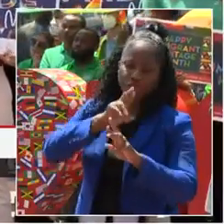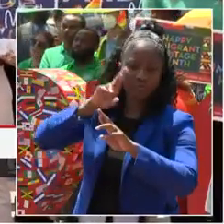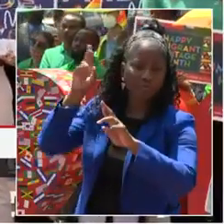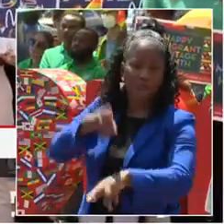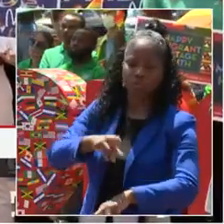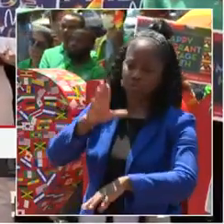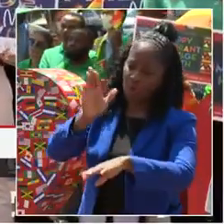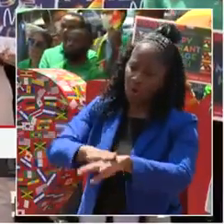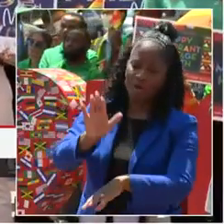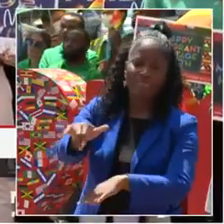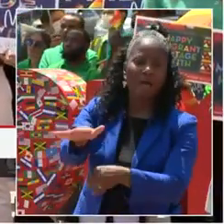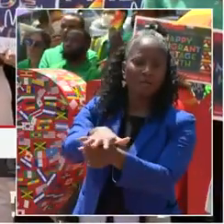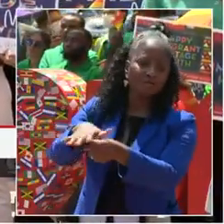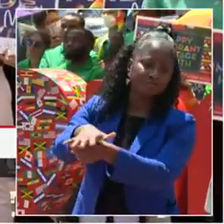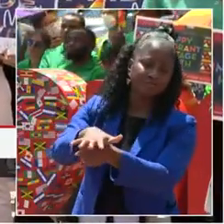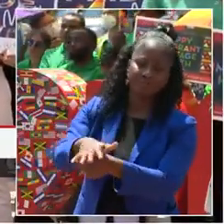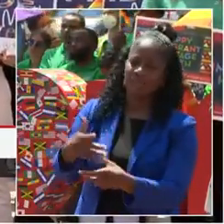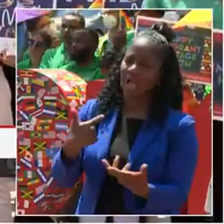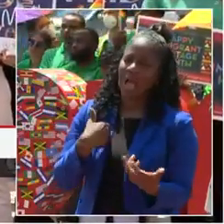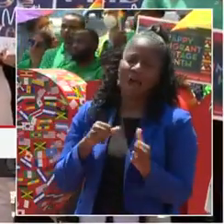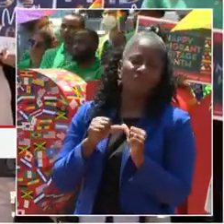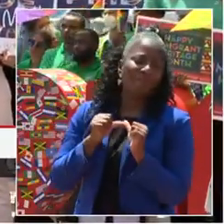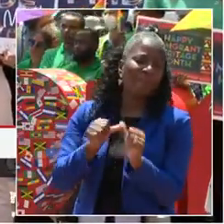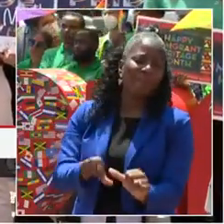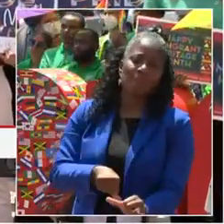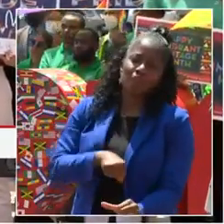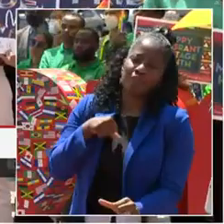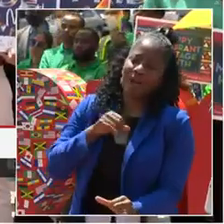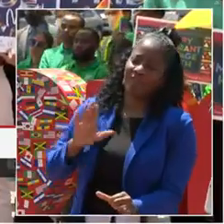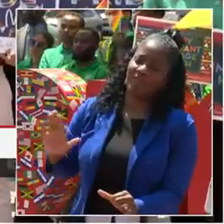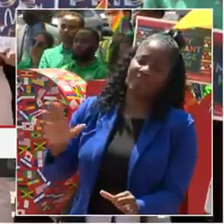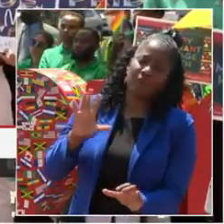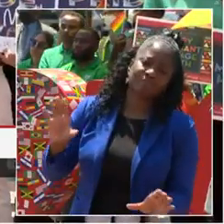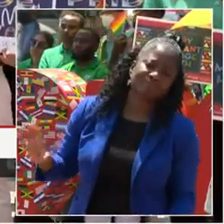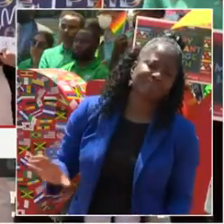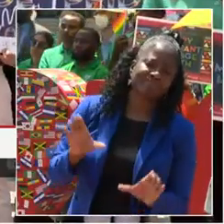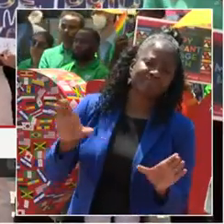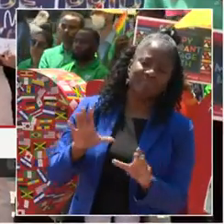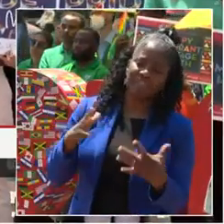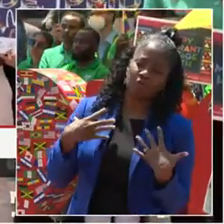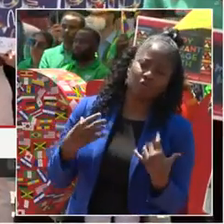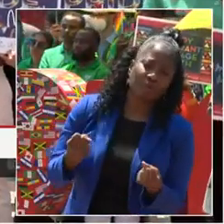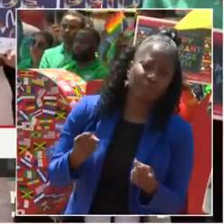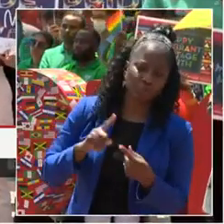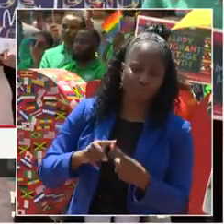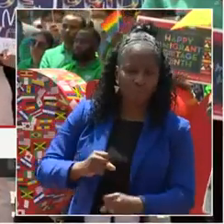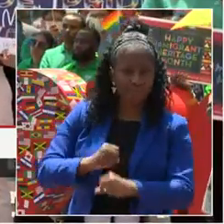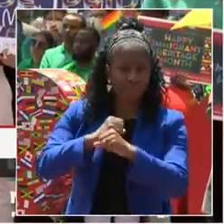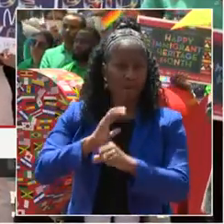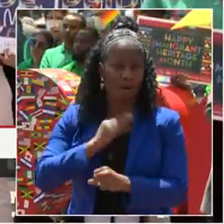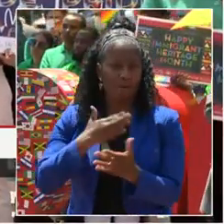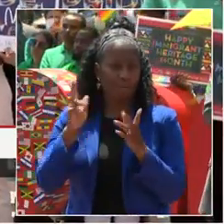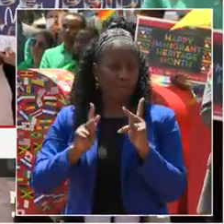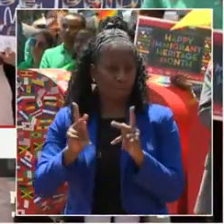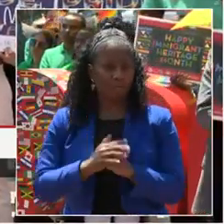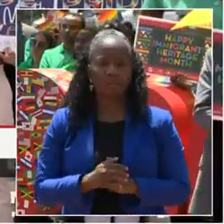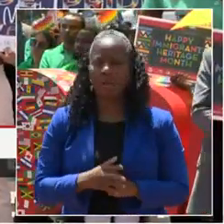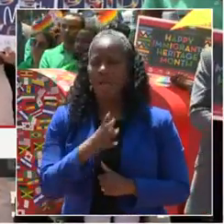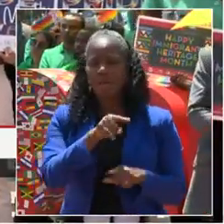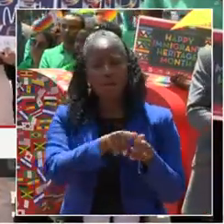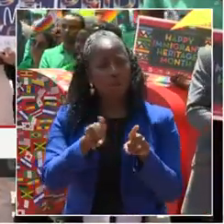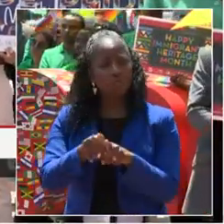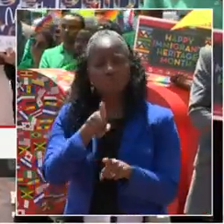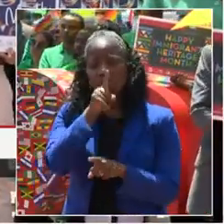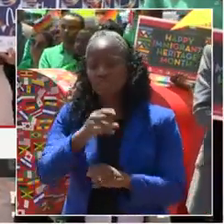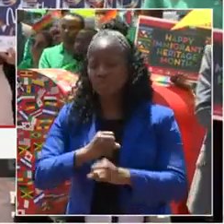the scene. I remain so proud of what they did to protect people and to protect